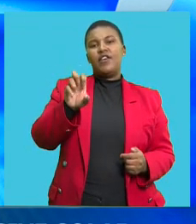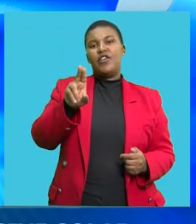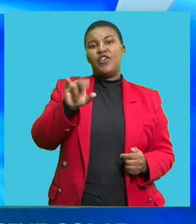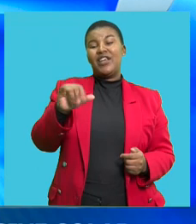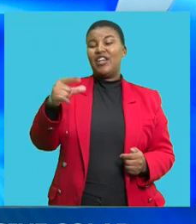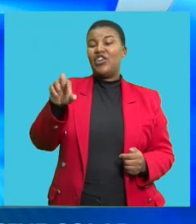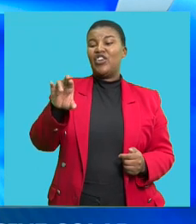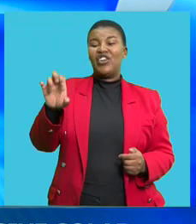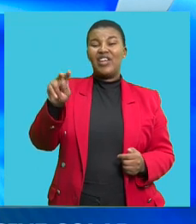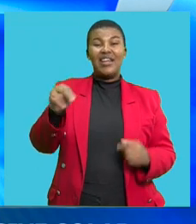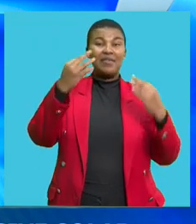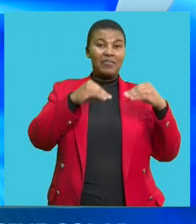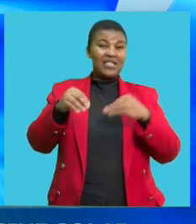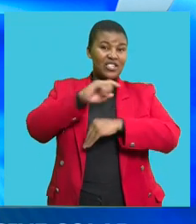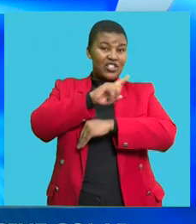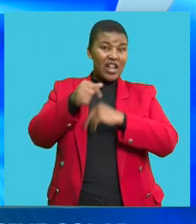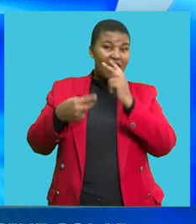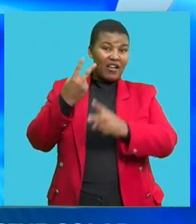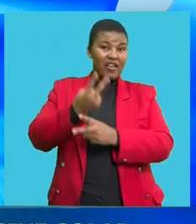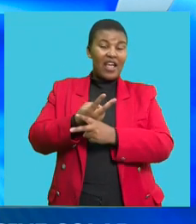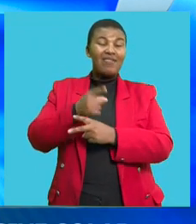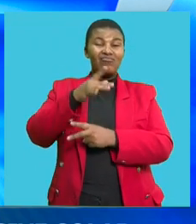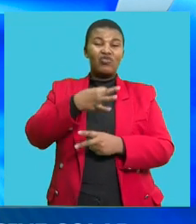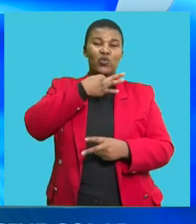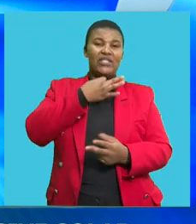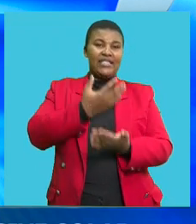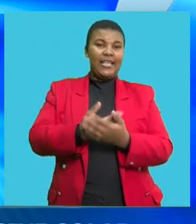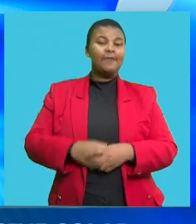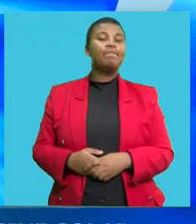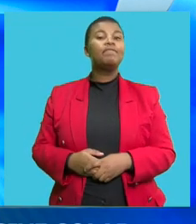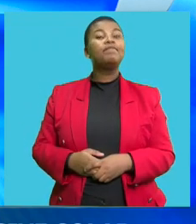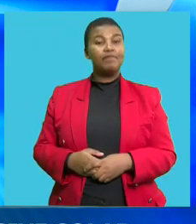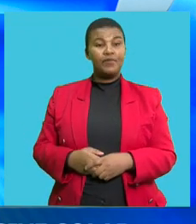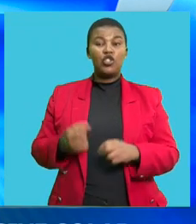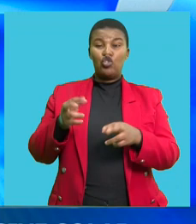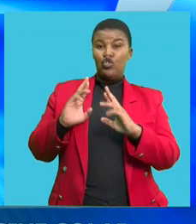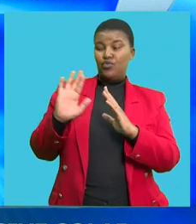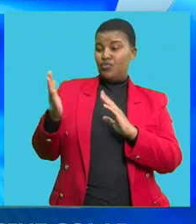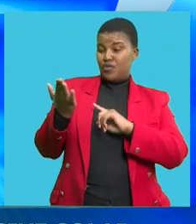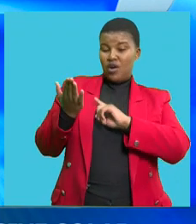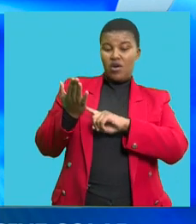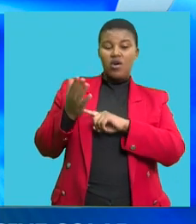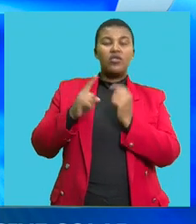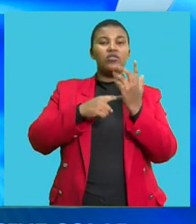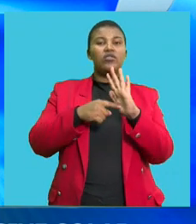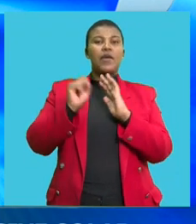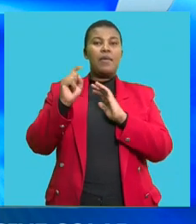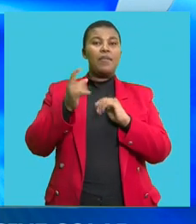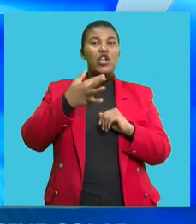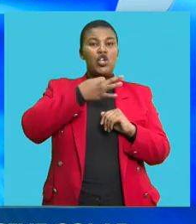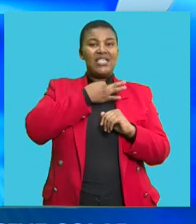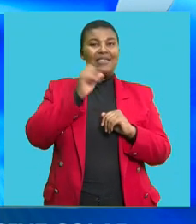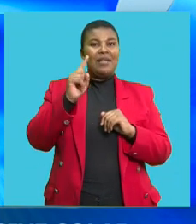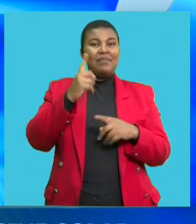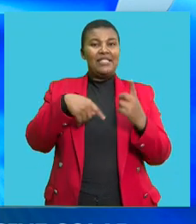acquire renewable energy could be financially risky. The report highlights that businesses that are at risk of overspending on